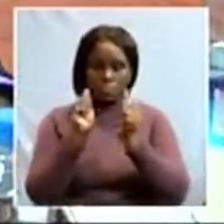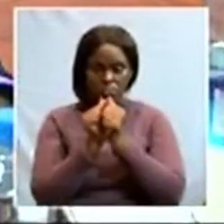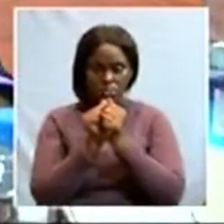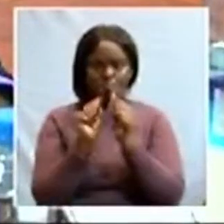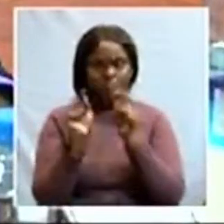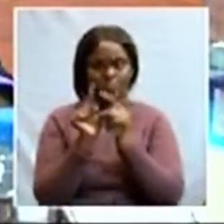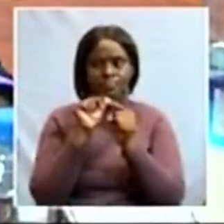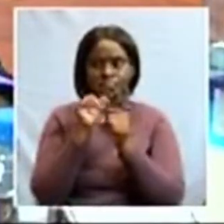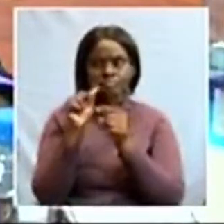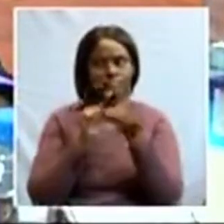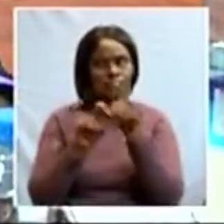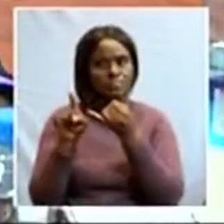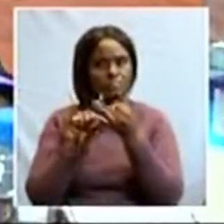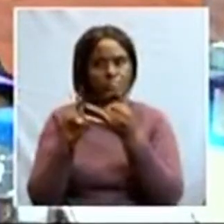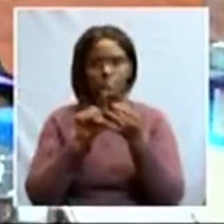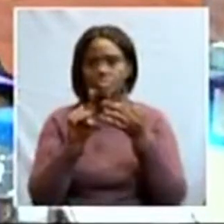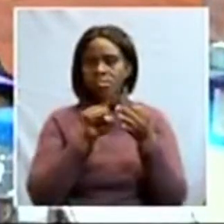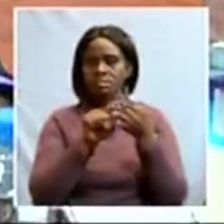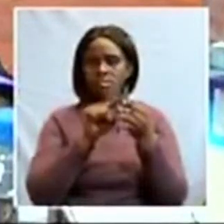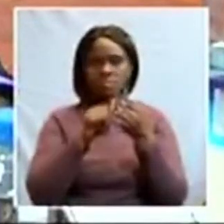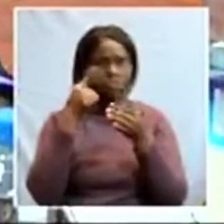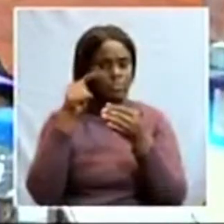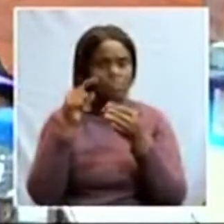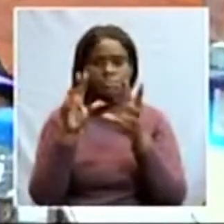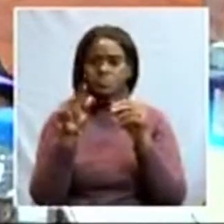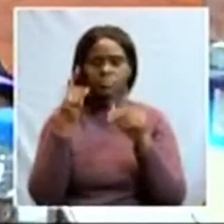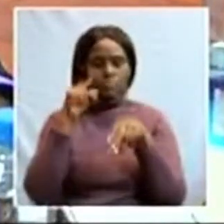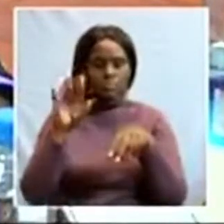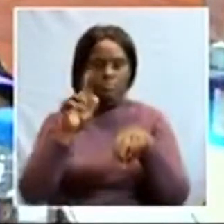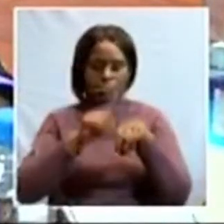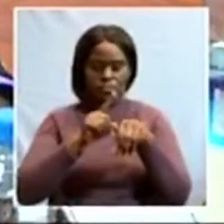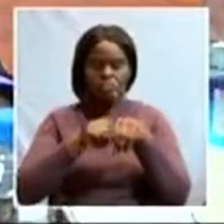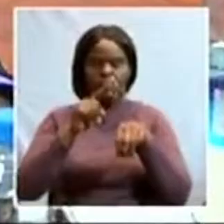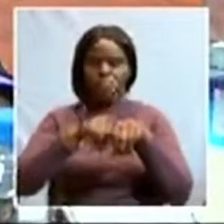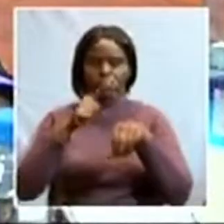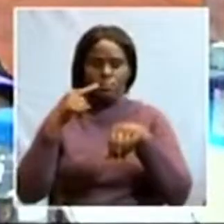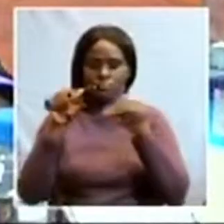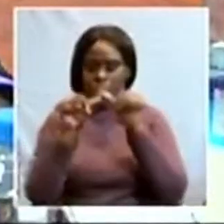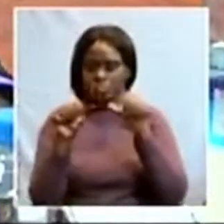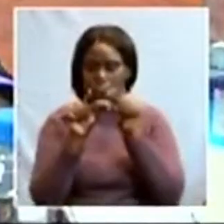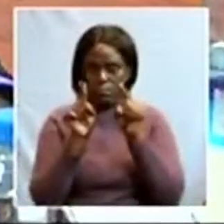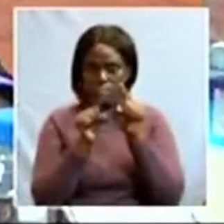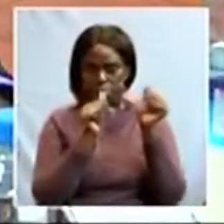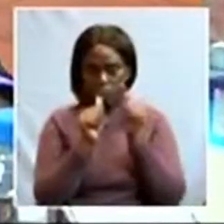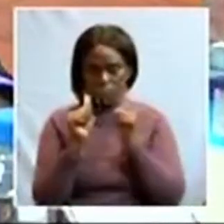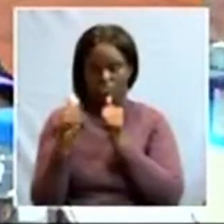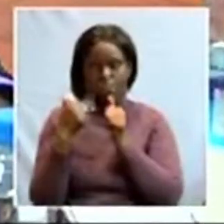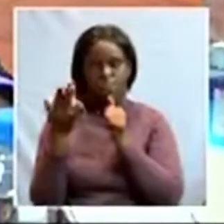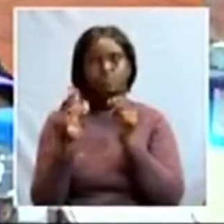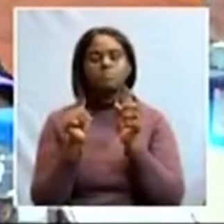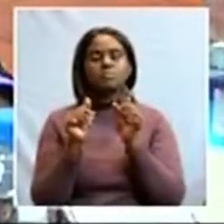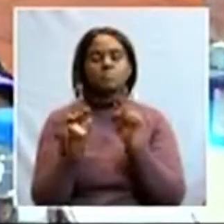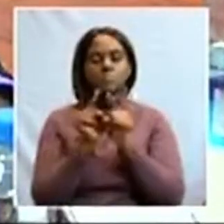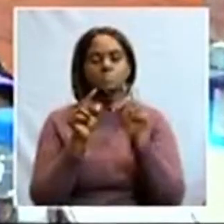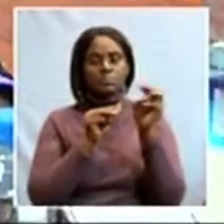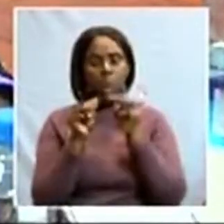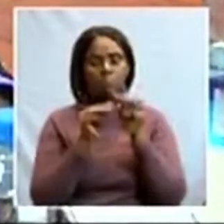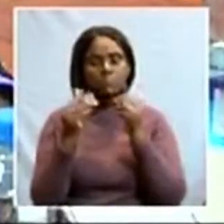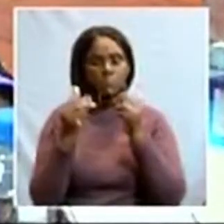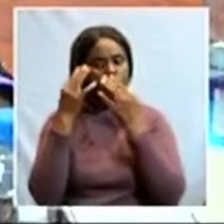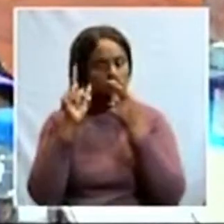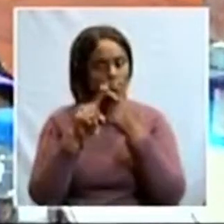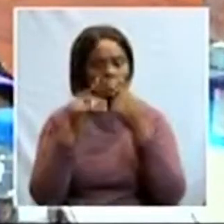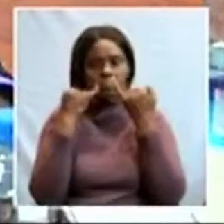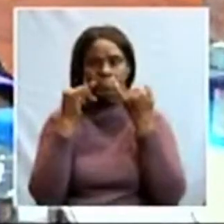was not accounted for the time during the time of audit. Action taken. Management wishes to